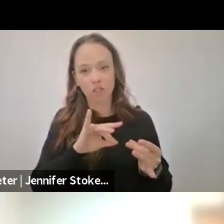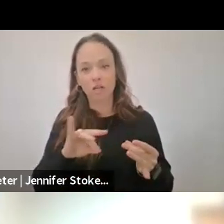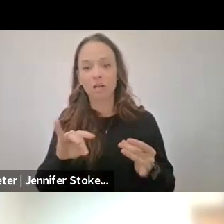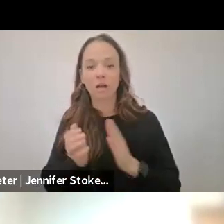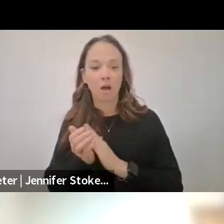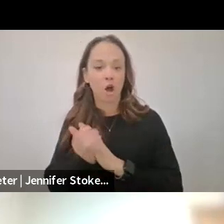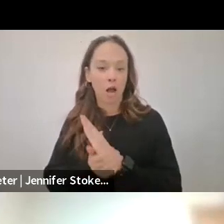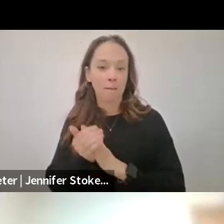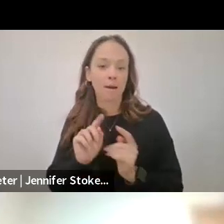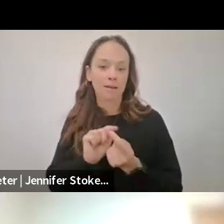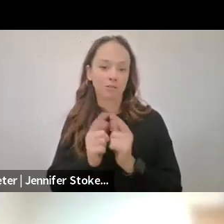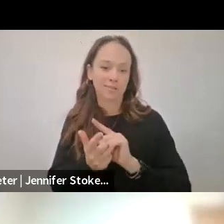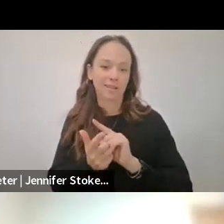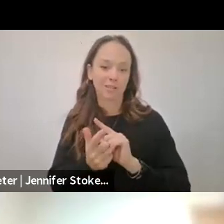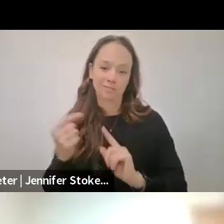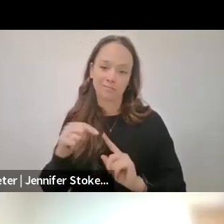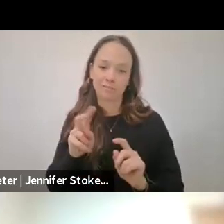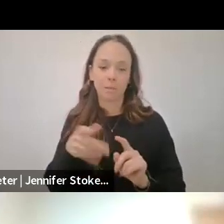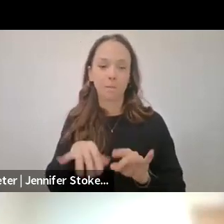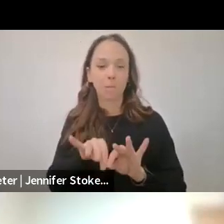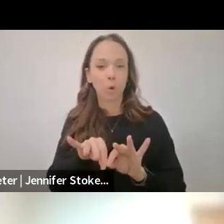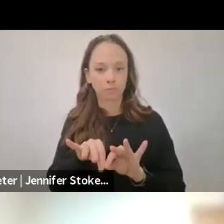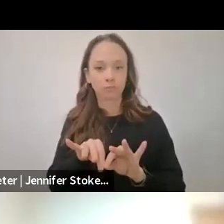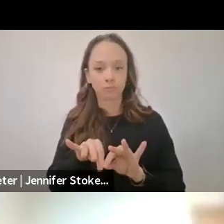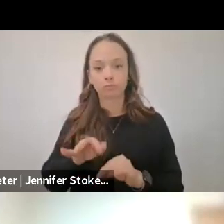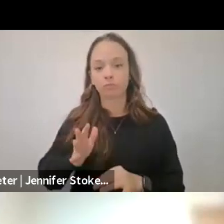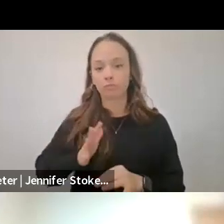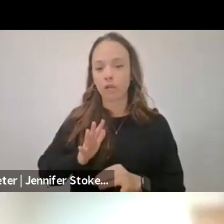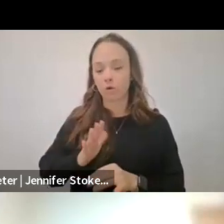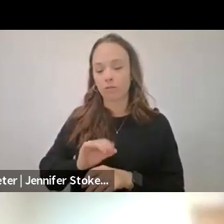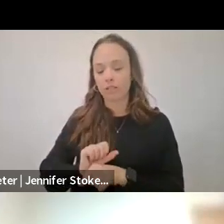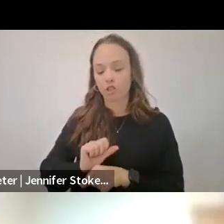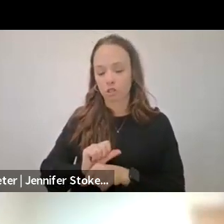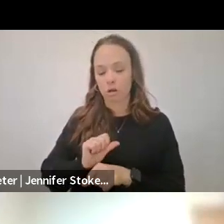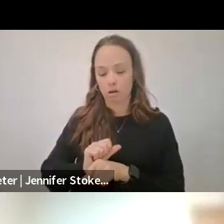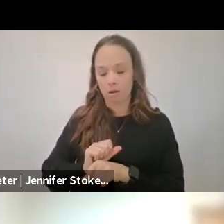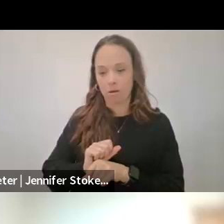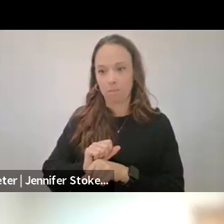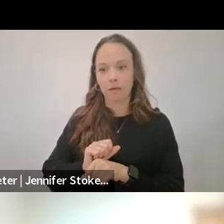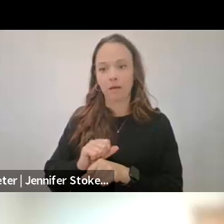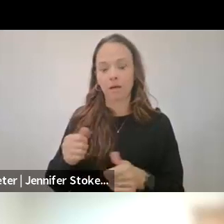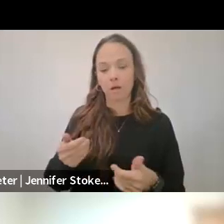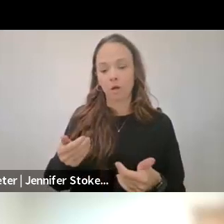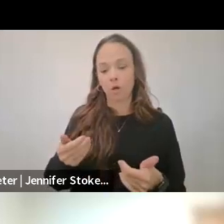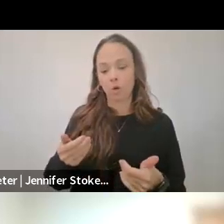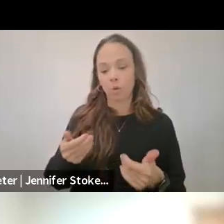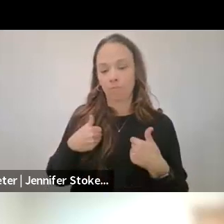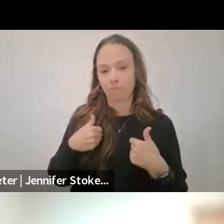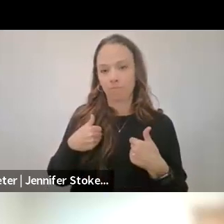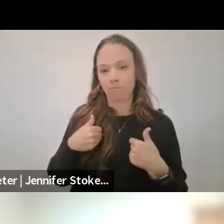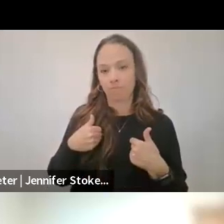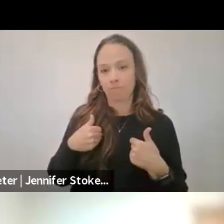translation, which is very, very important. At a previous institution that I worked at, we did have